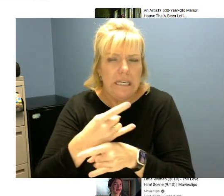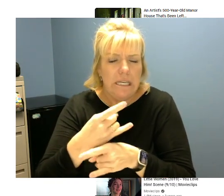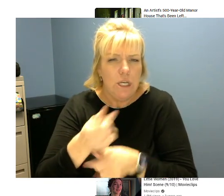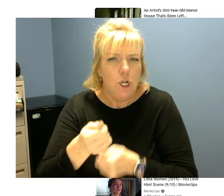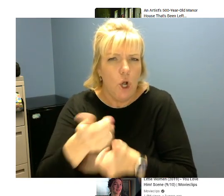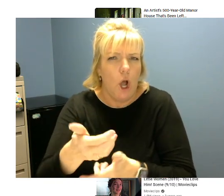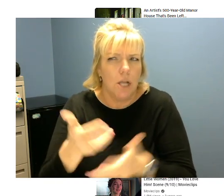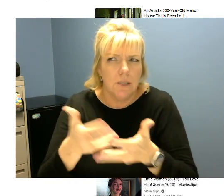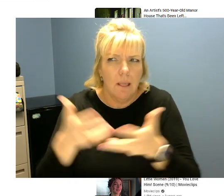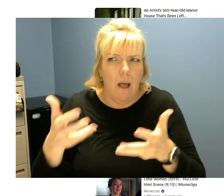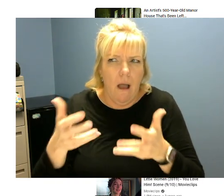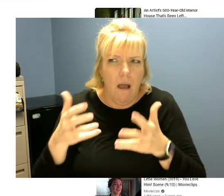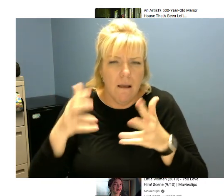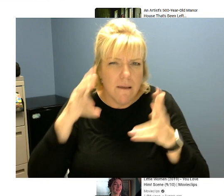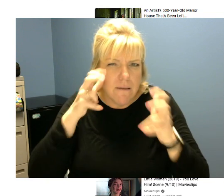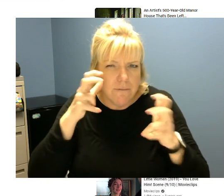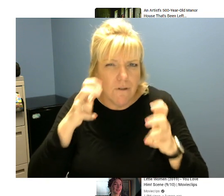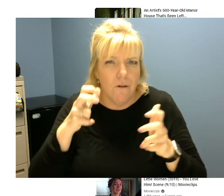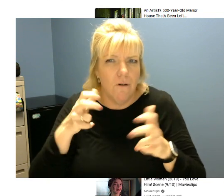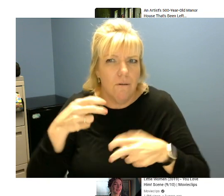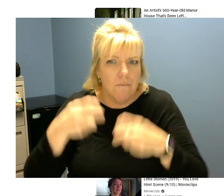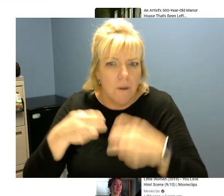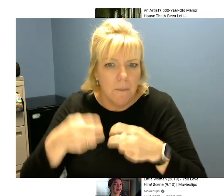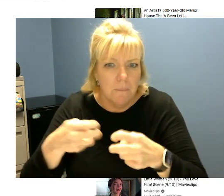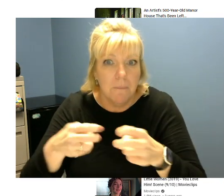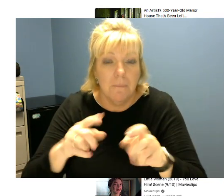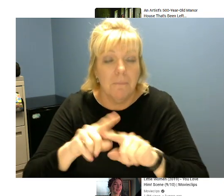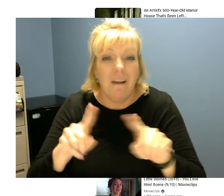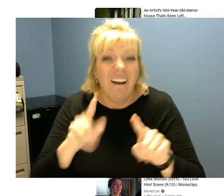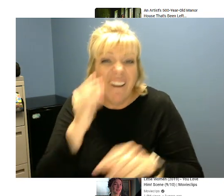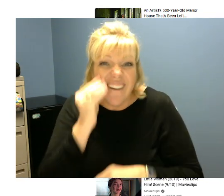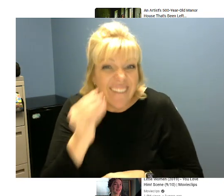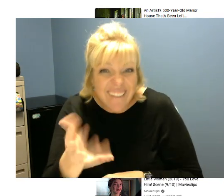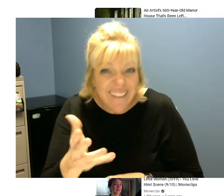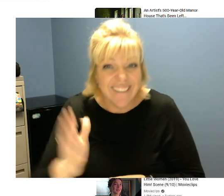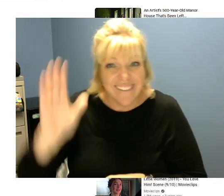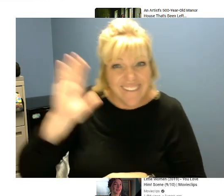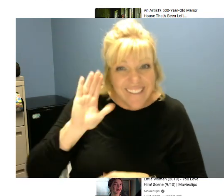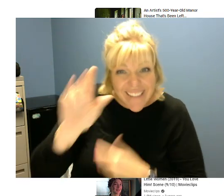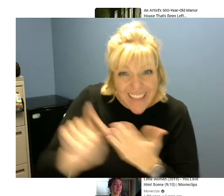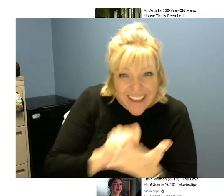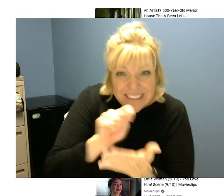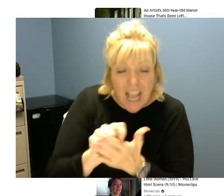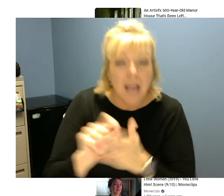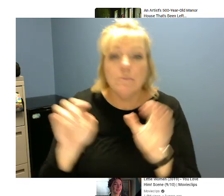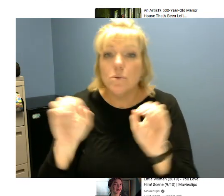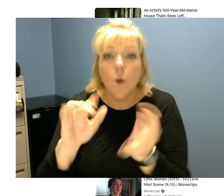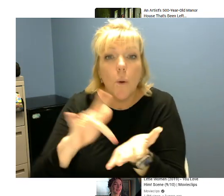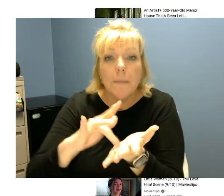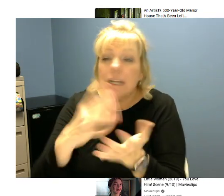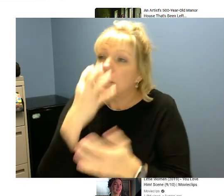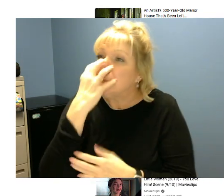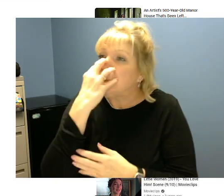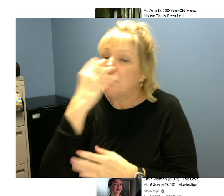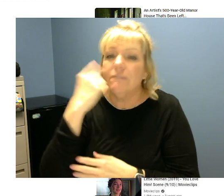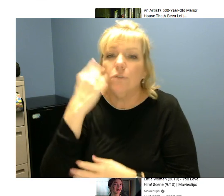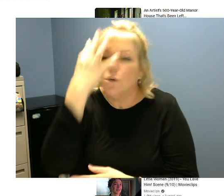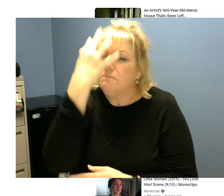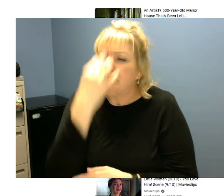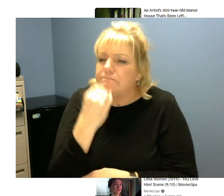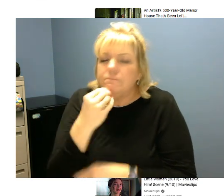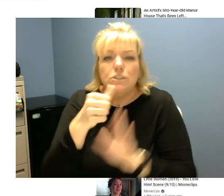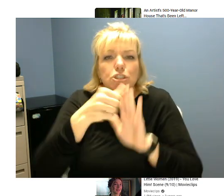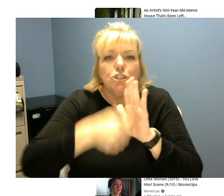not really any kind of anesthesia at this time. So if